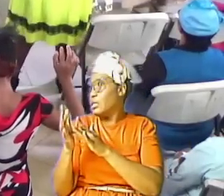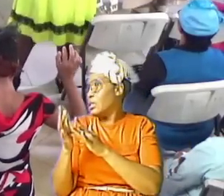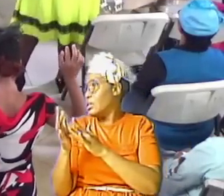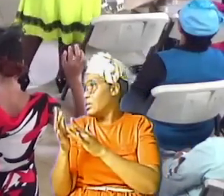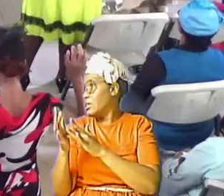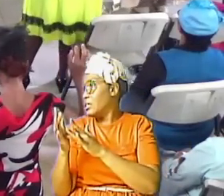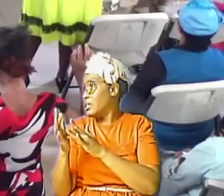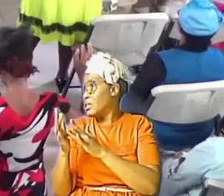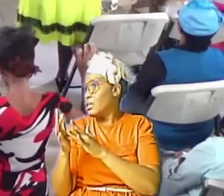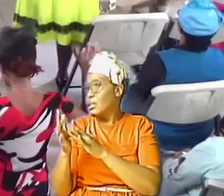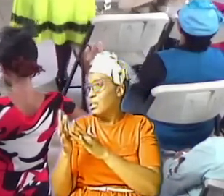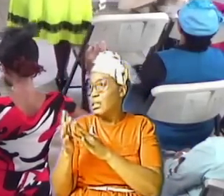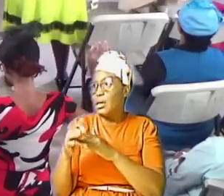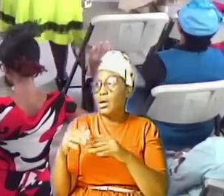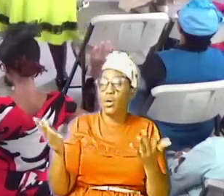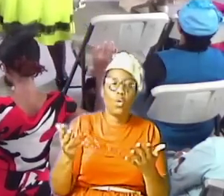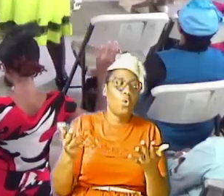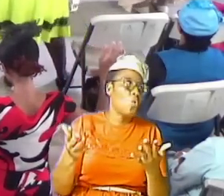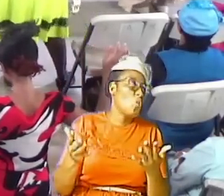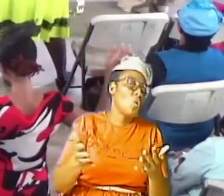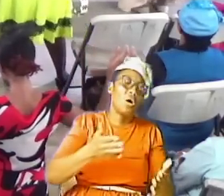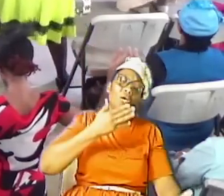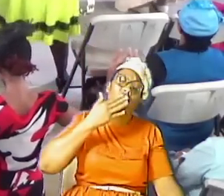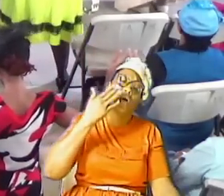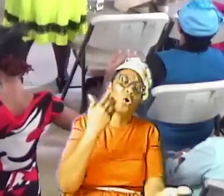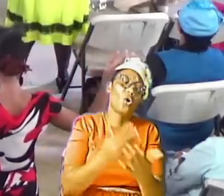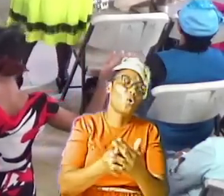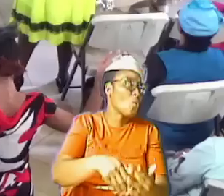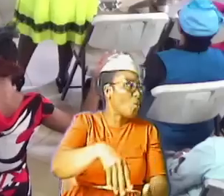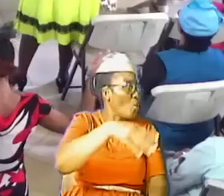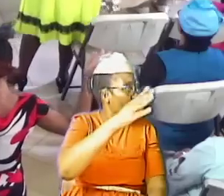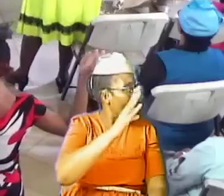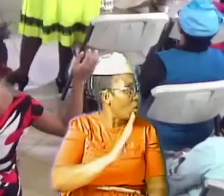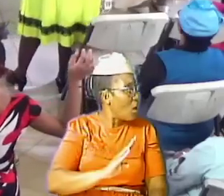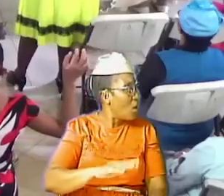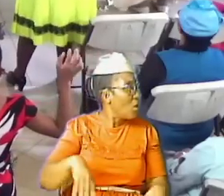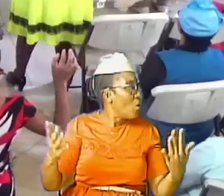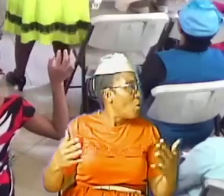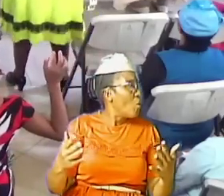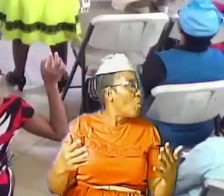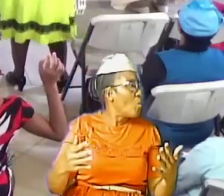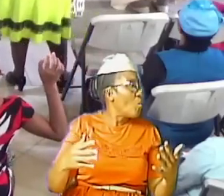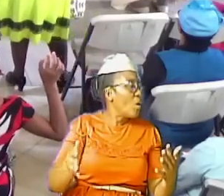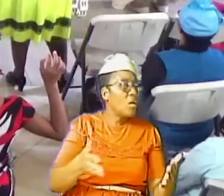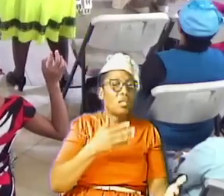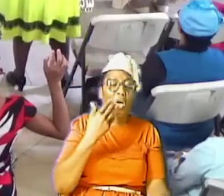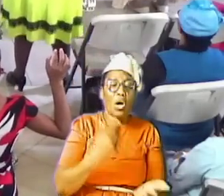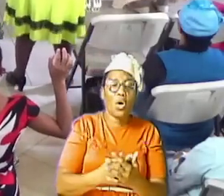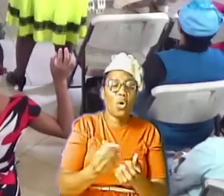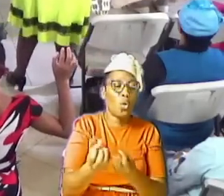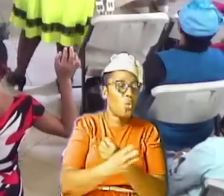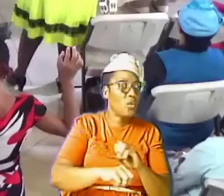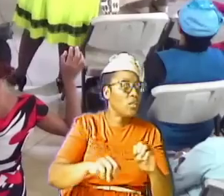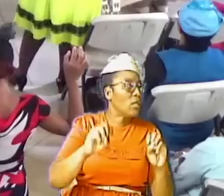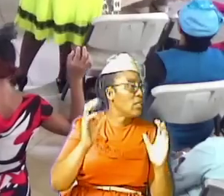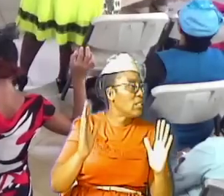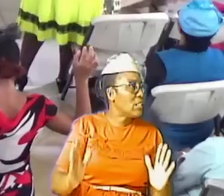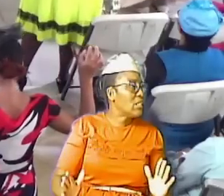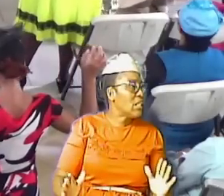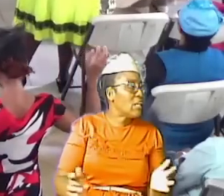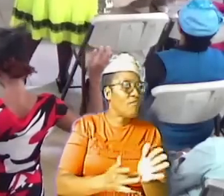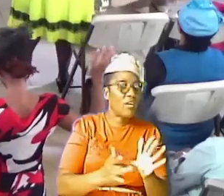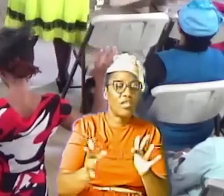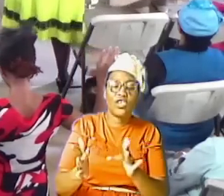Praise God. What a great God. What a great Savior he is.